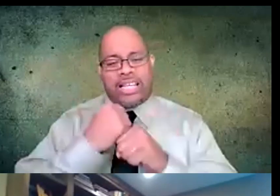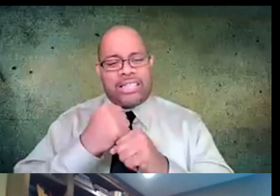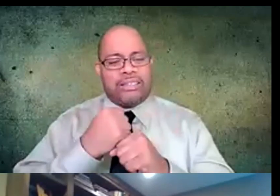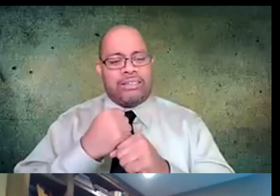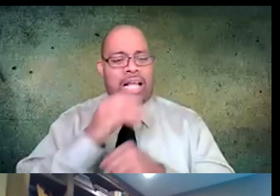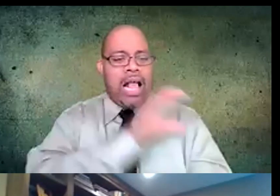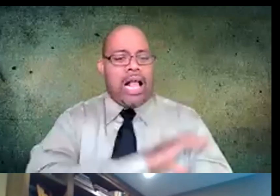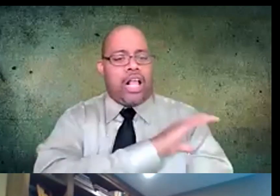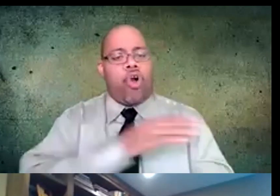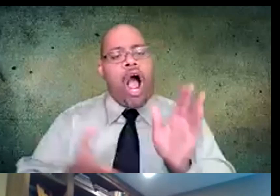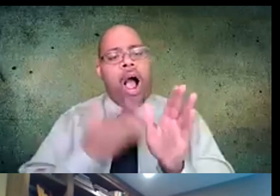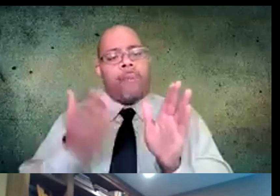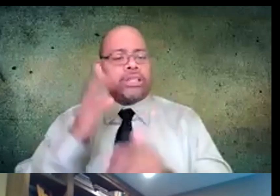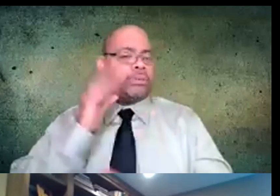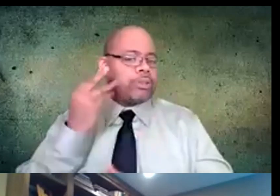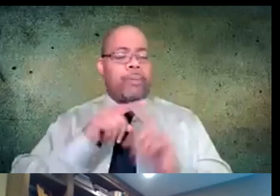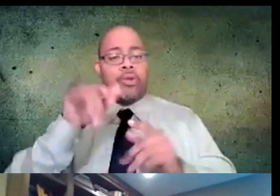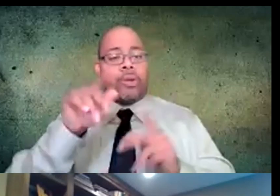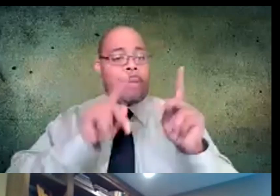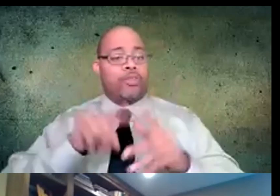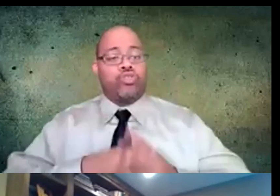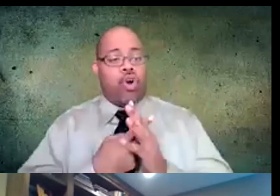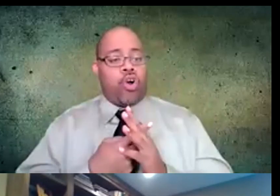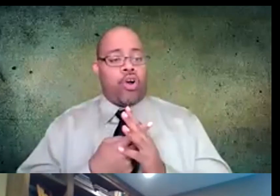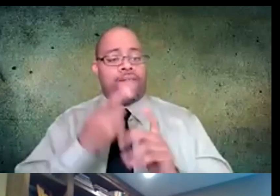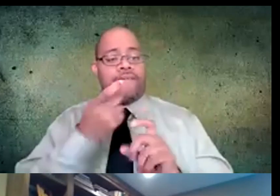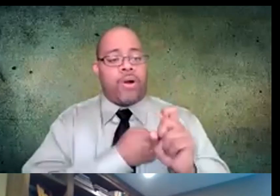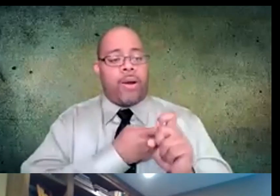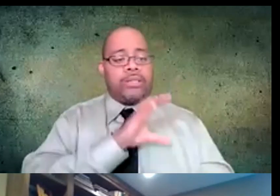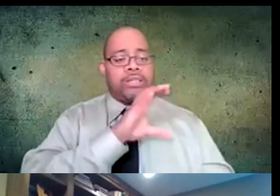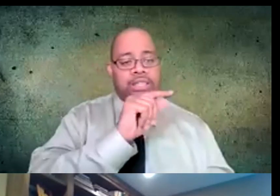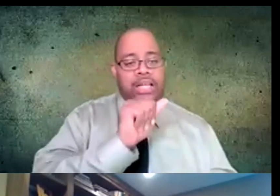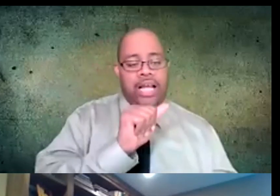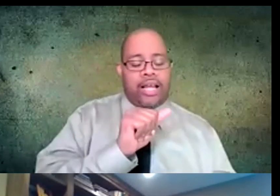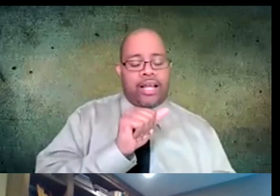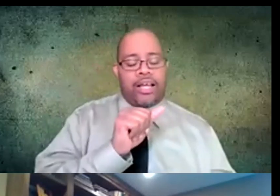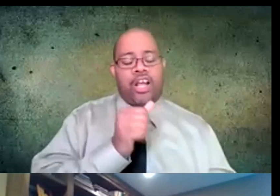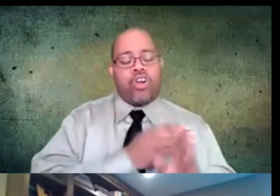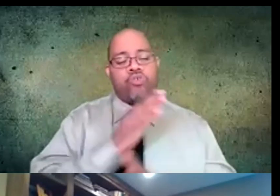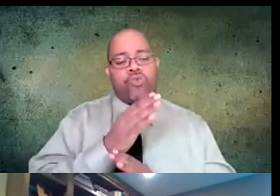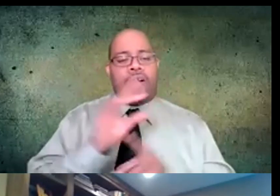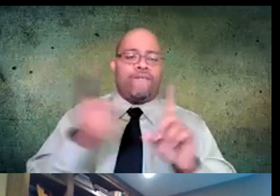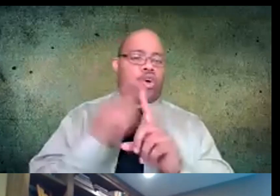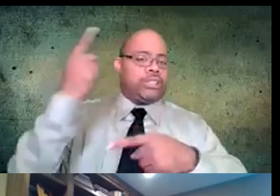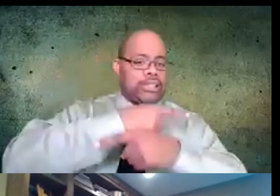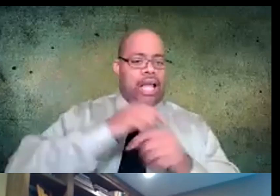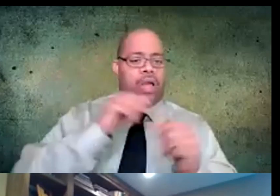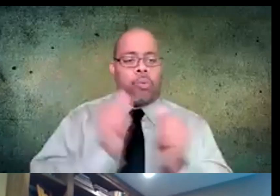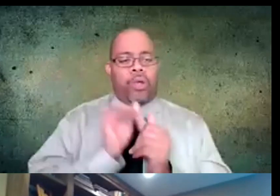operation experience. But those people, they started from their CTA career day one with